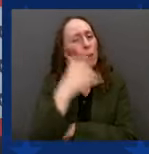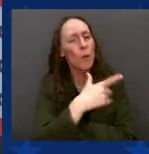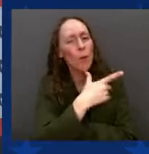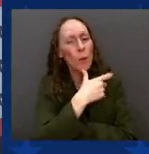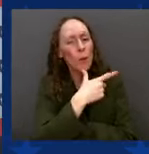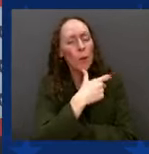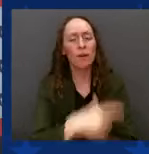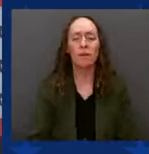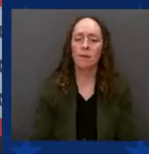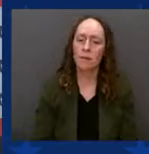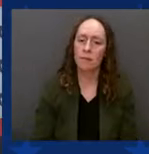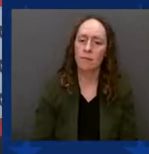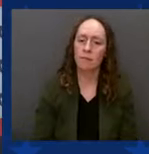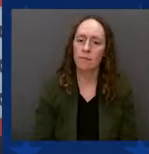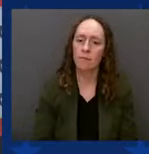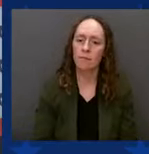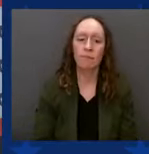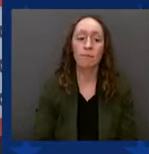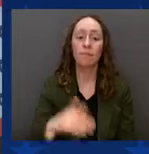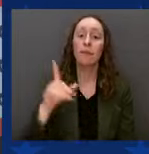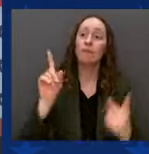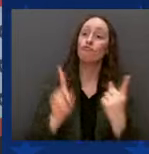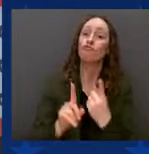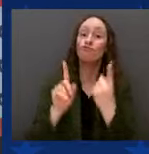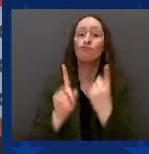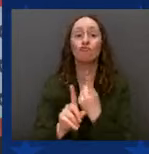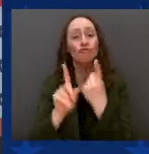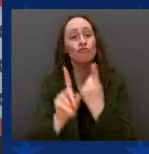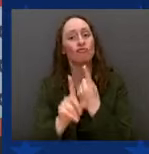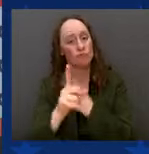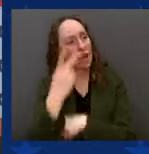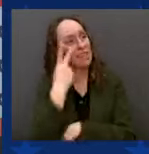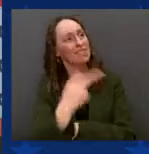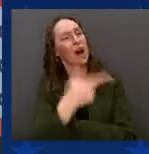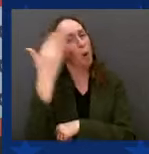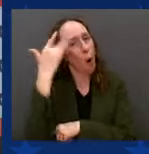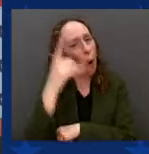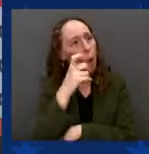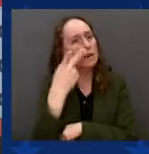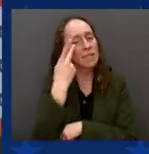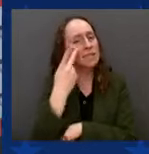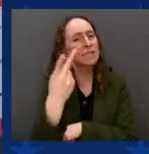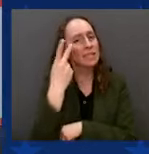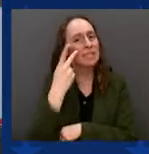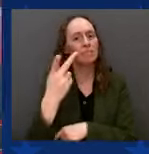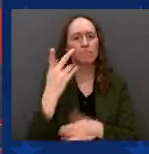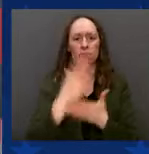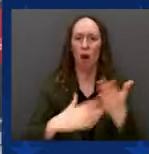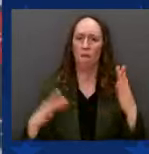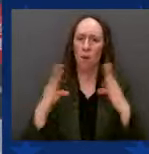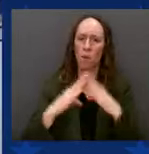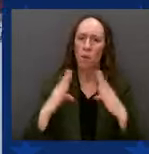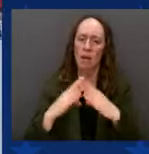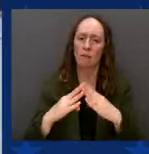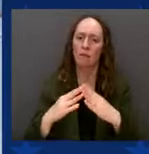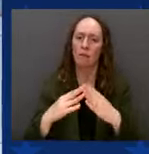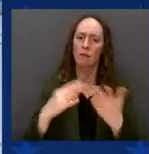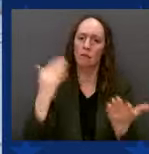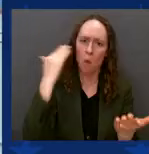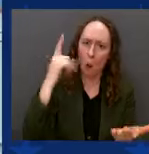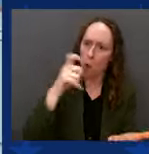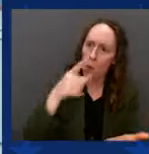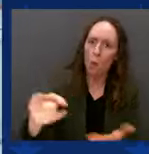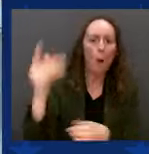on the street in the communities they know. Where they know the people, where they stop in and they know the guy who owns the liquor store. They know the preacher